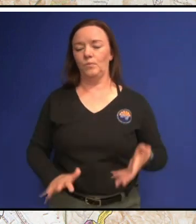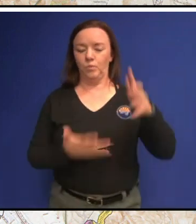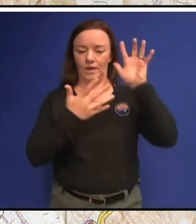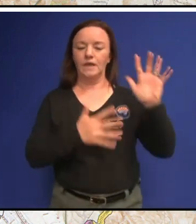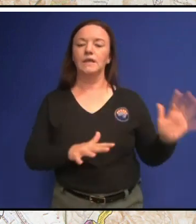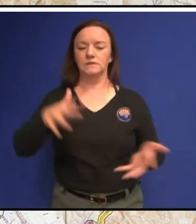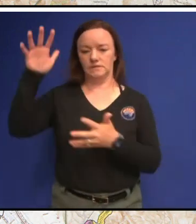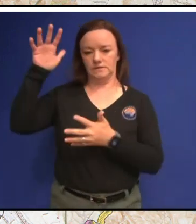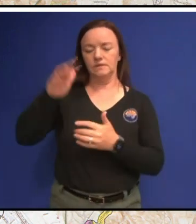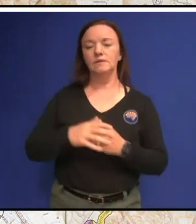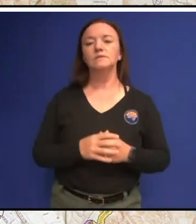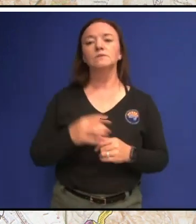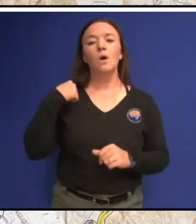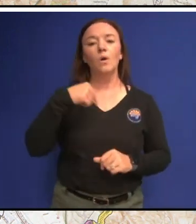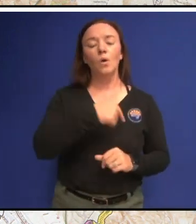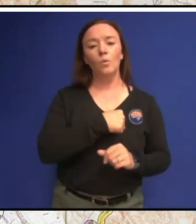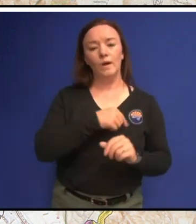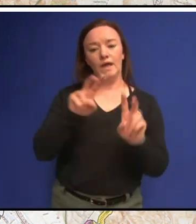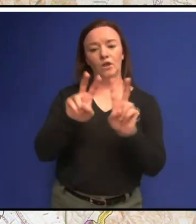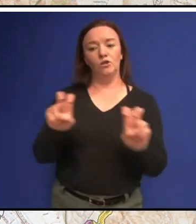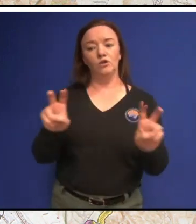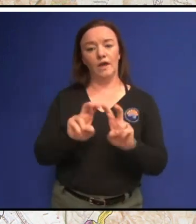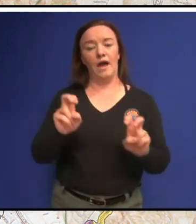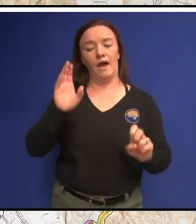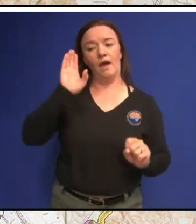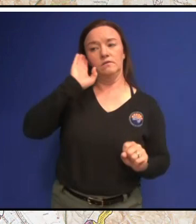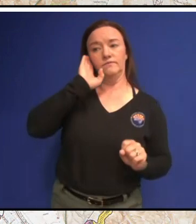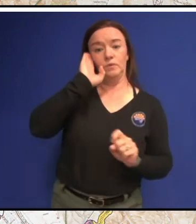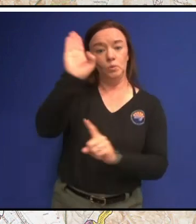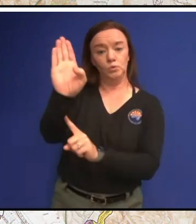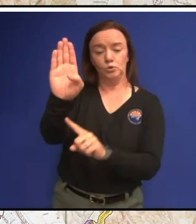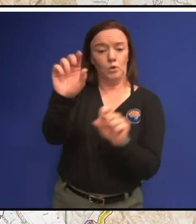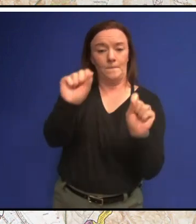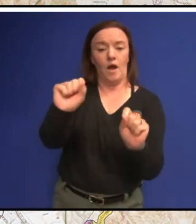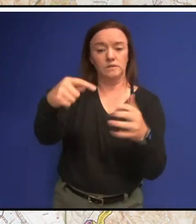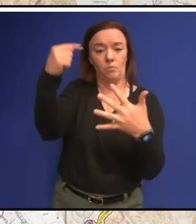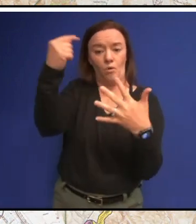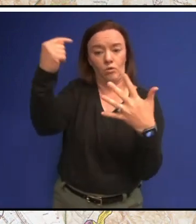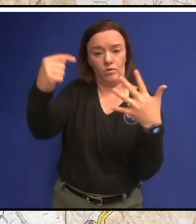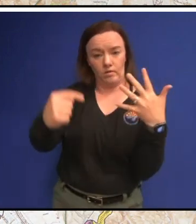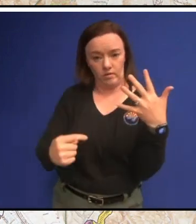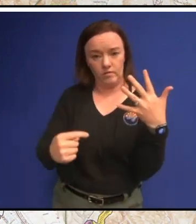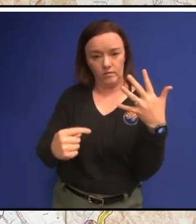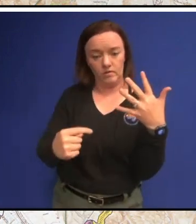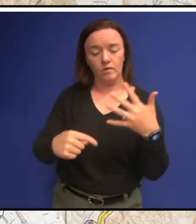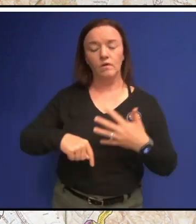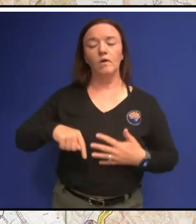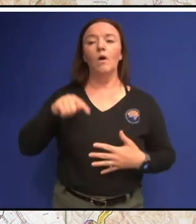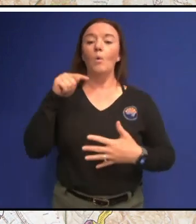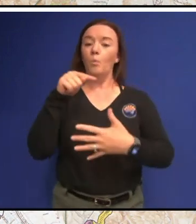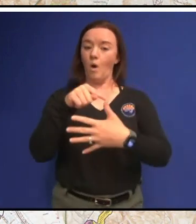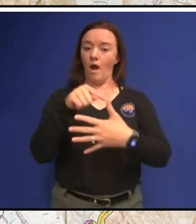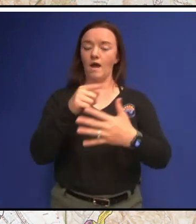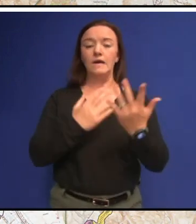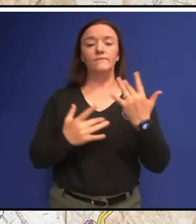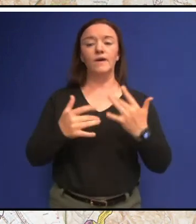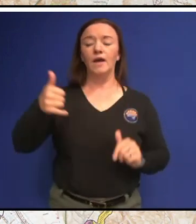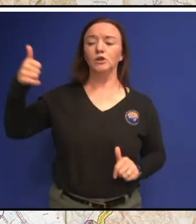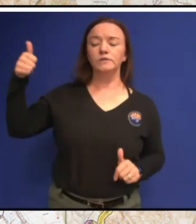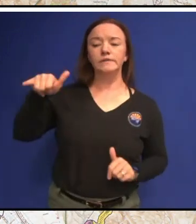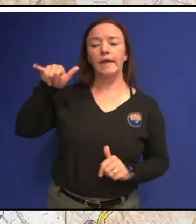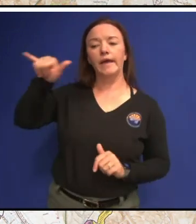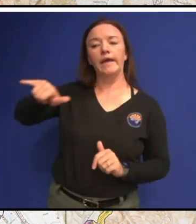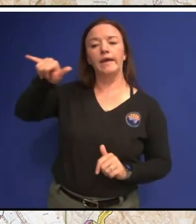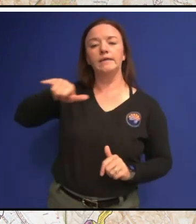planning for, we red team our plan and we look at those alternative futures. One is that the fire stays in the wilderness,